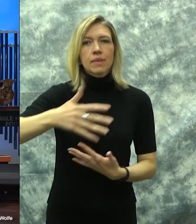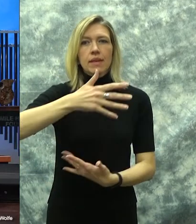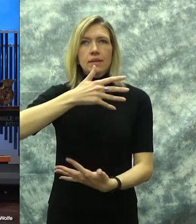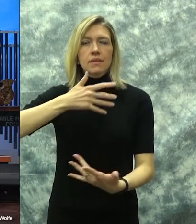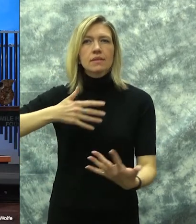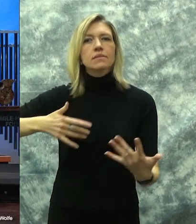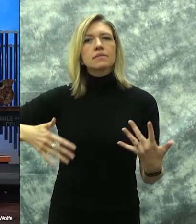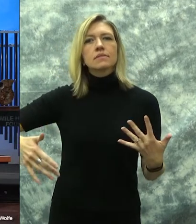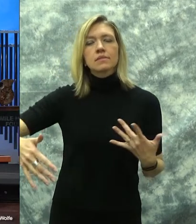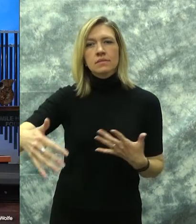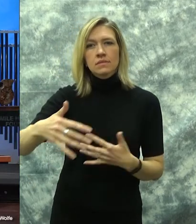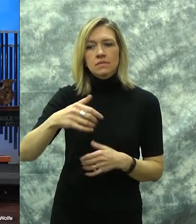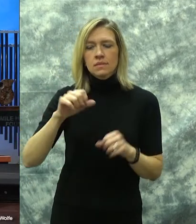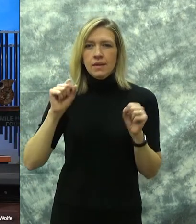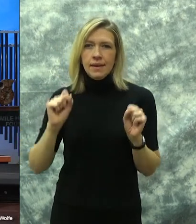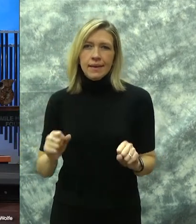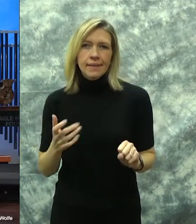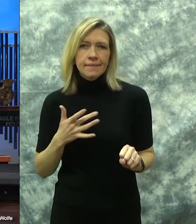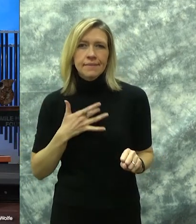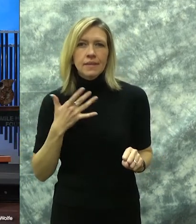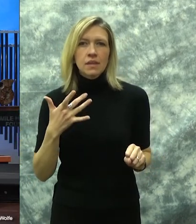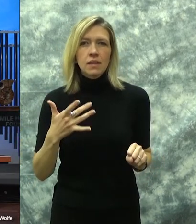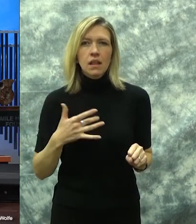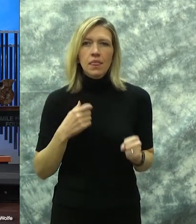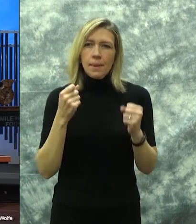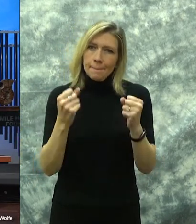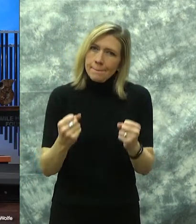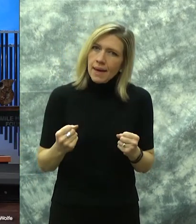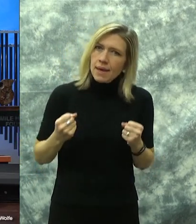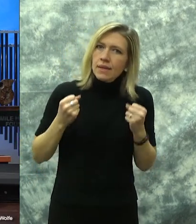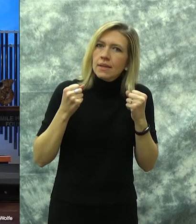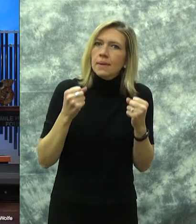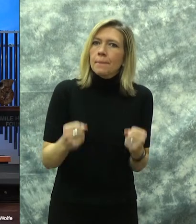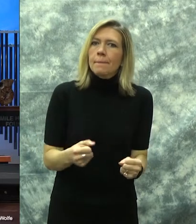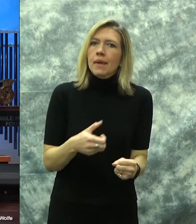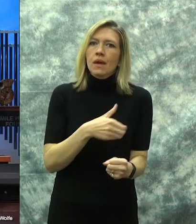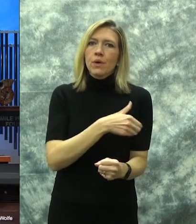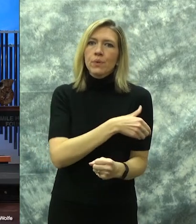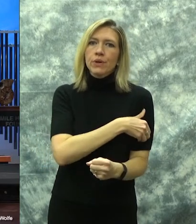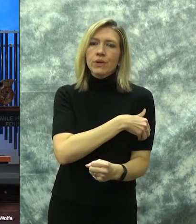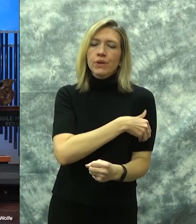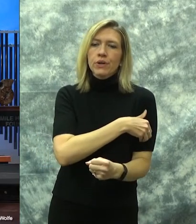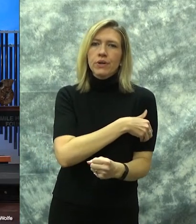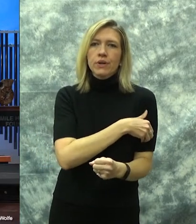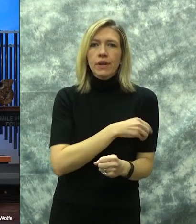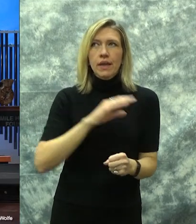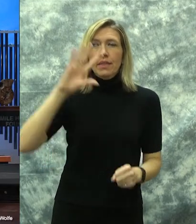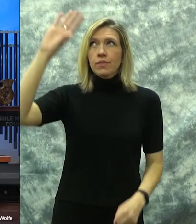place. I can feel the mighty power